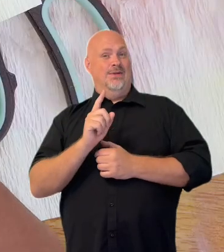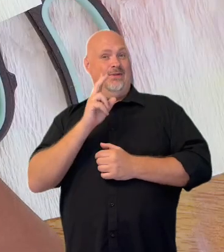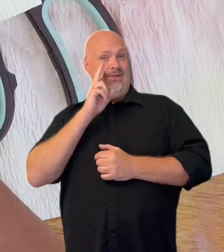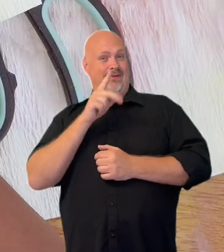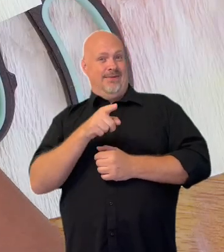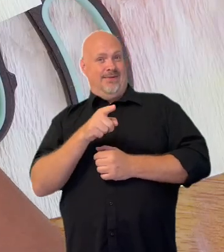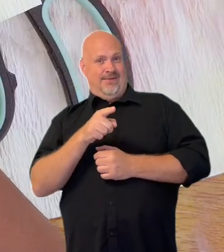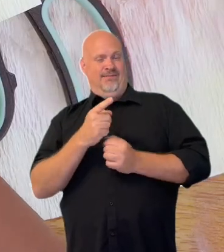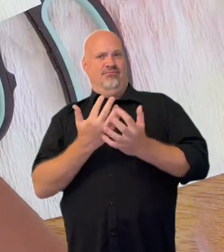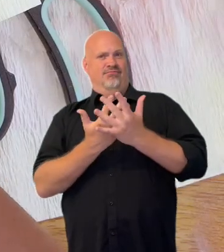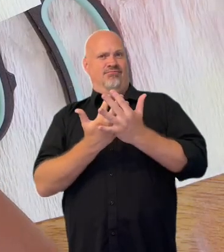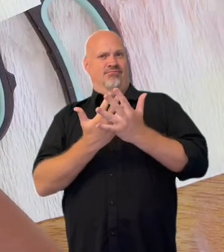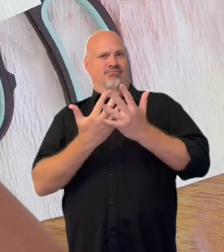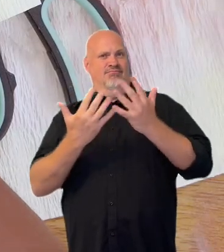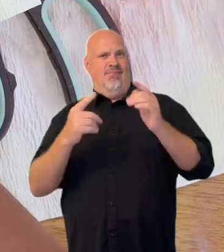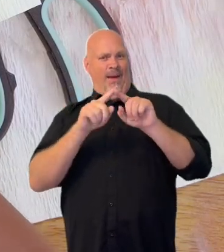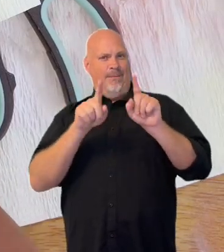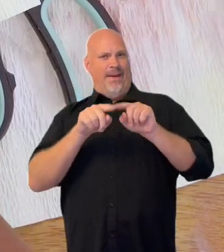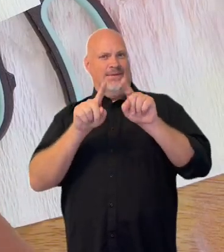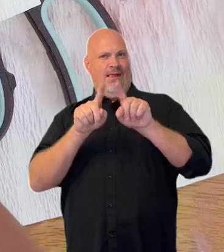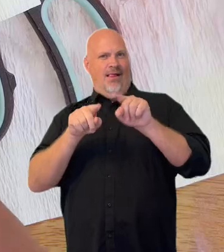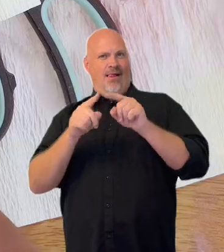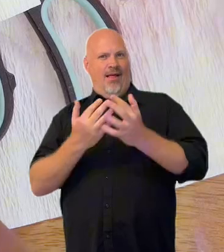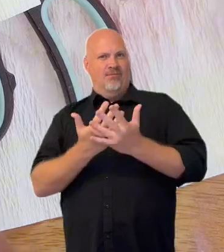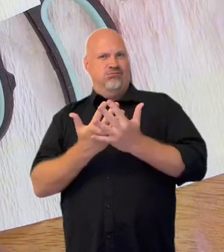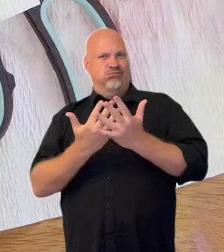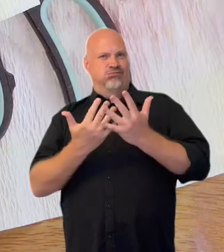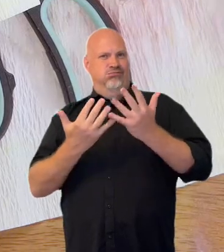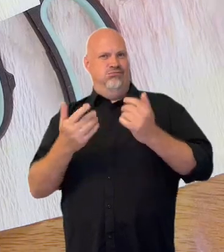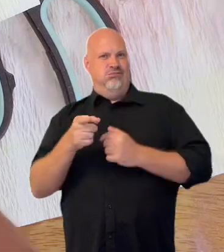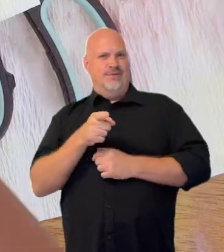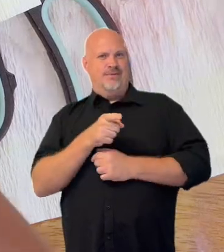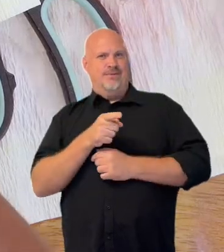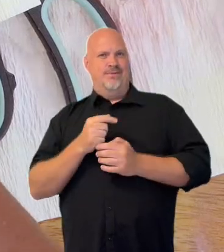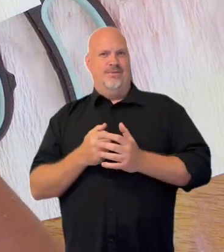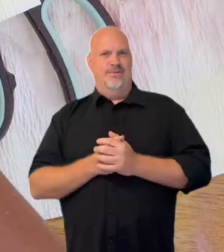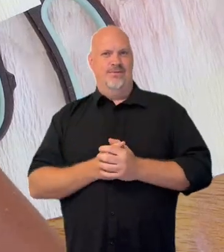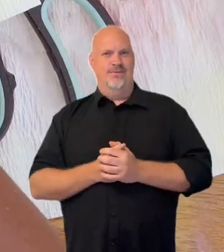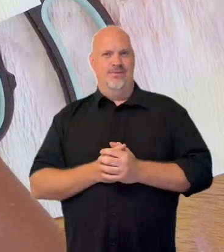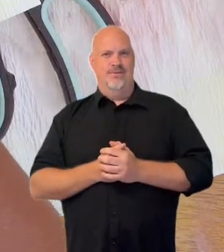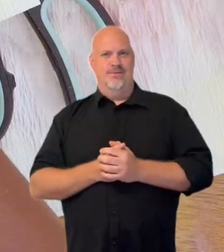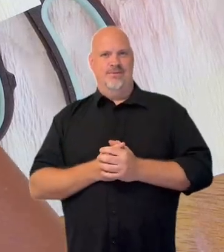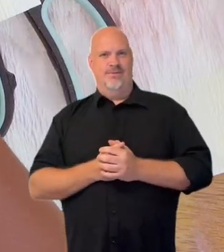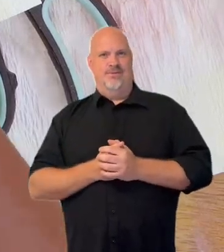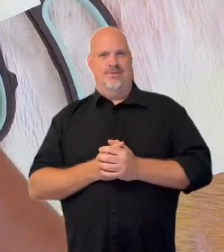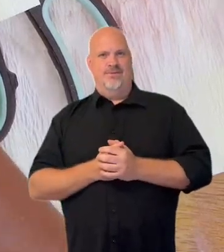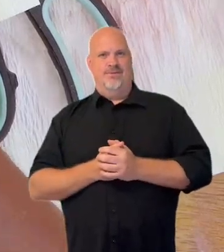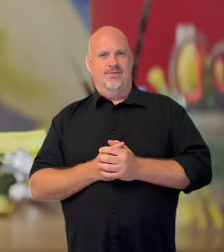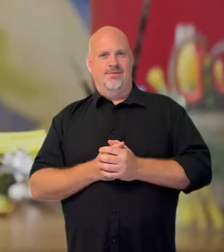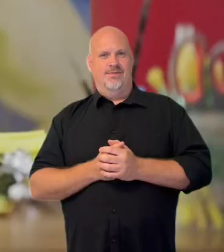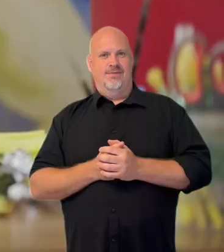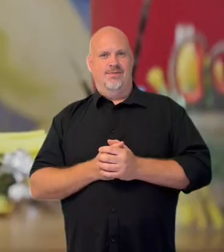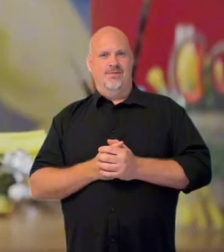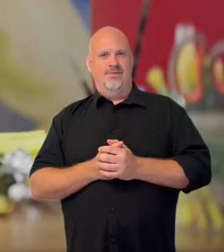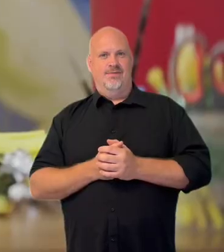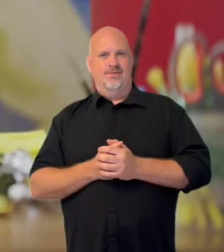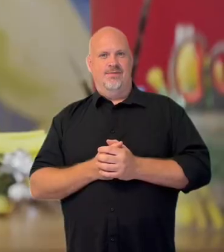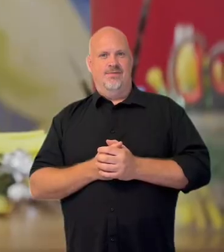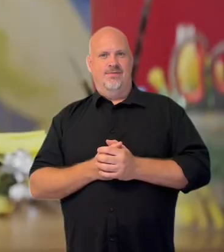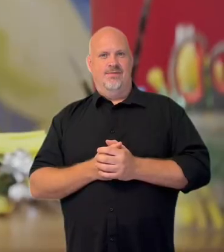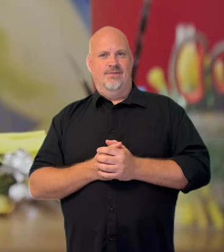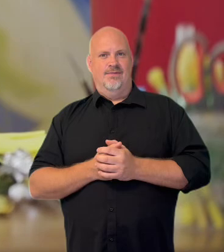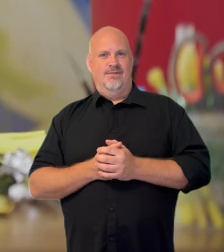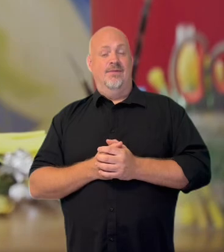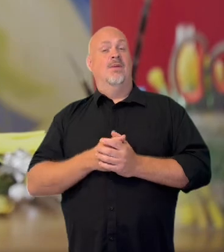So with tearing the paper to make your petal shape, it's just as easy. So you want to get your piece of paper, you want to fold it in